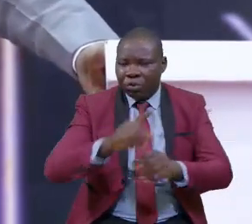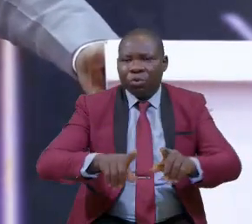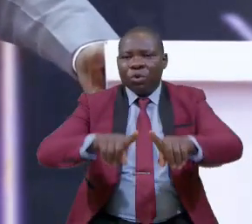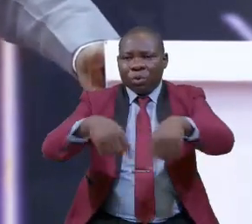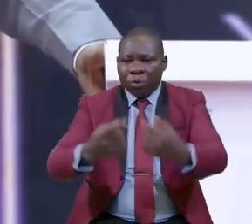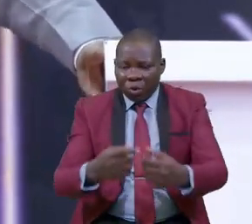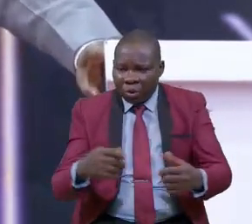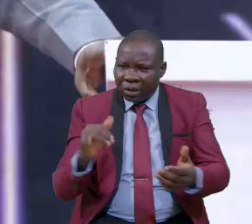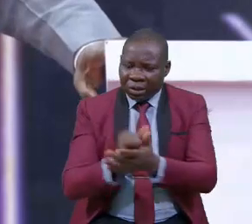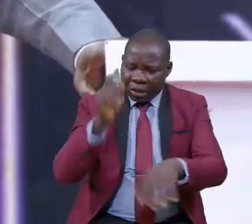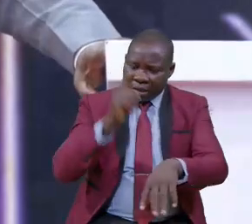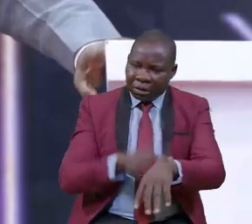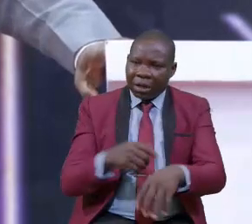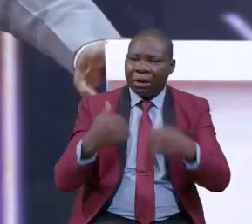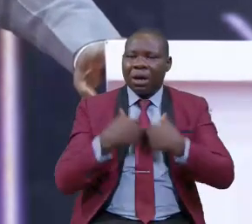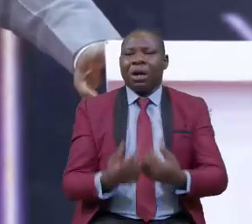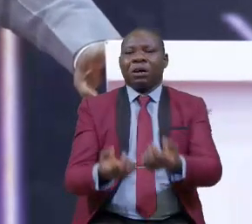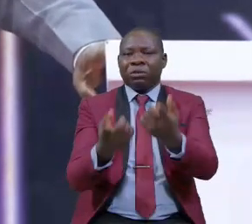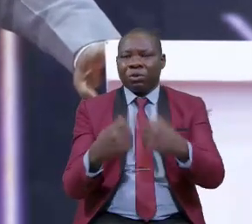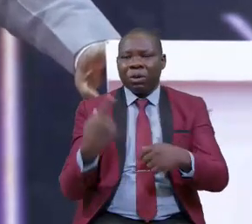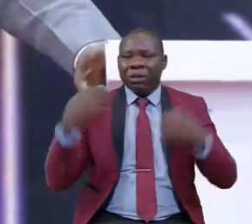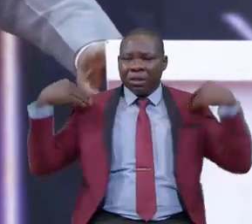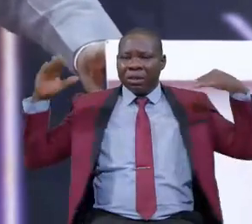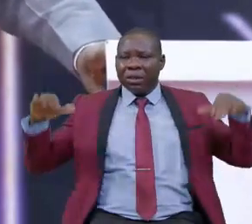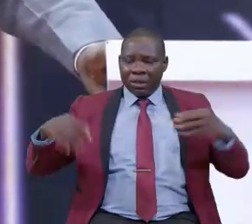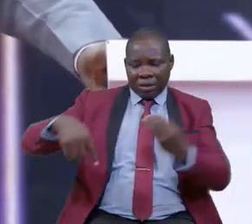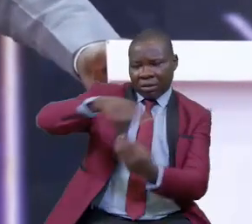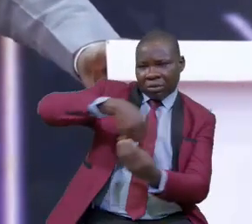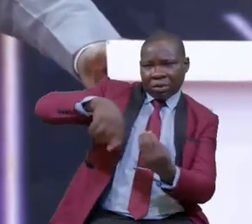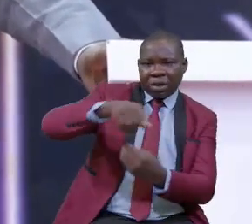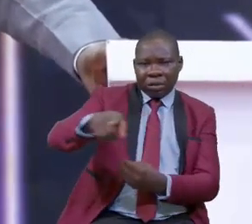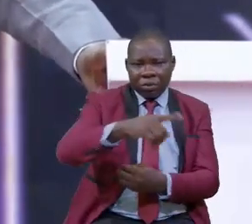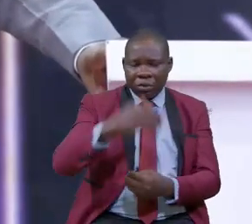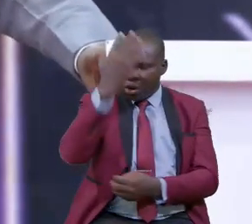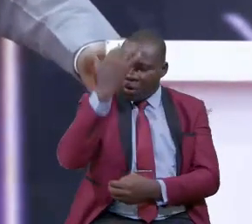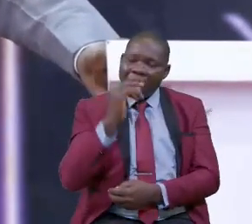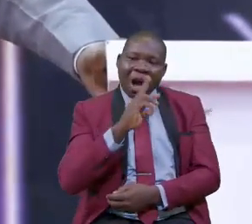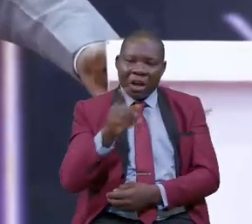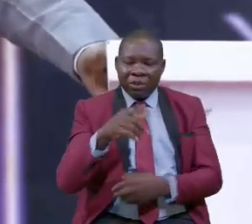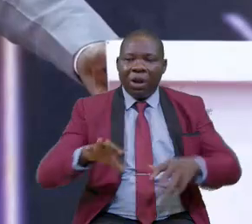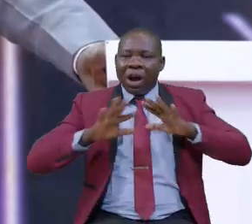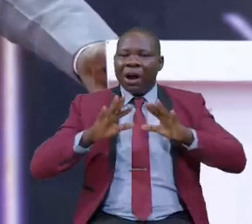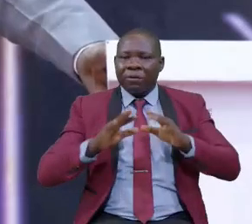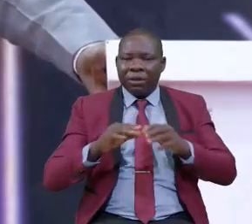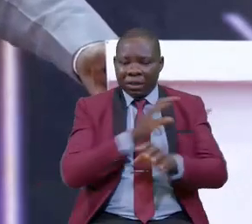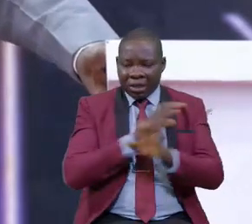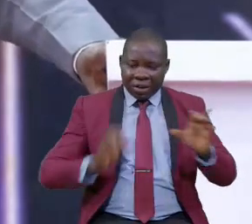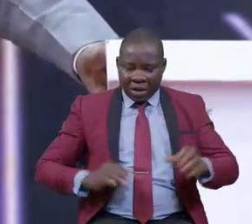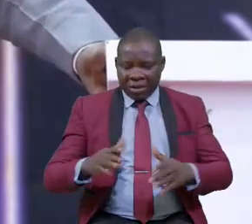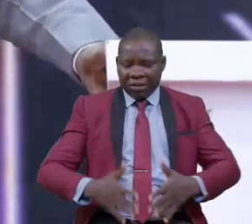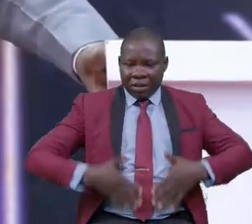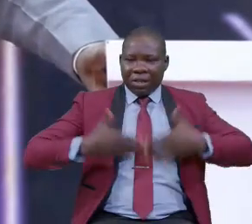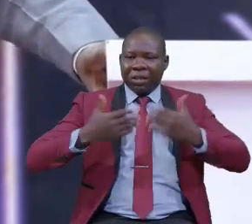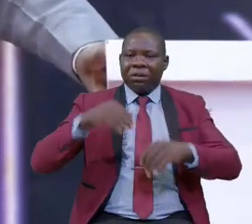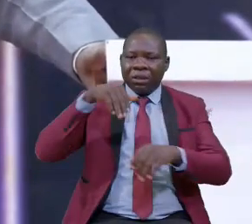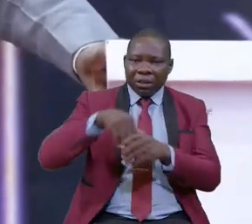come. Yeah. The angels surround you. Why are you afraid? Christ lives on the inside of you.